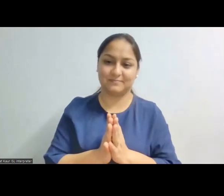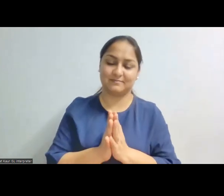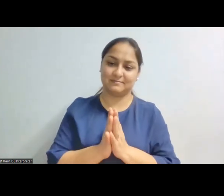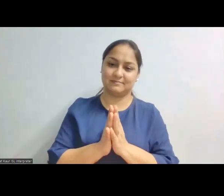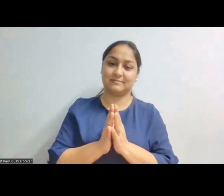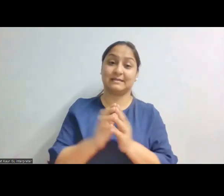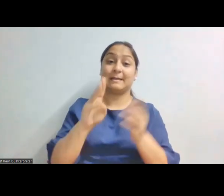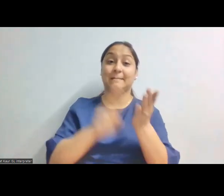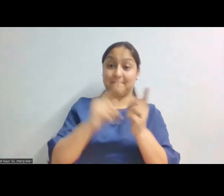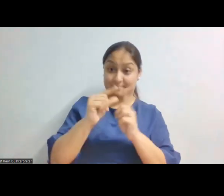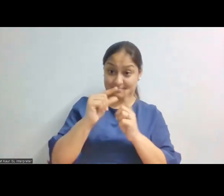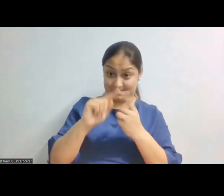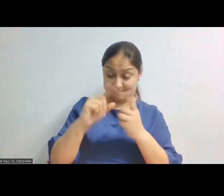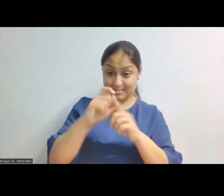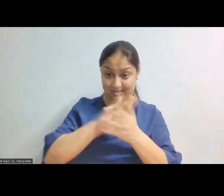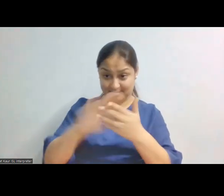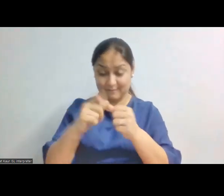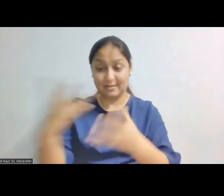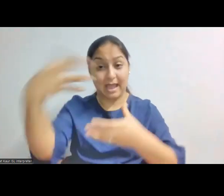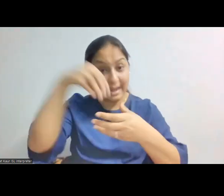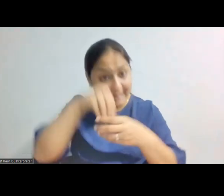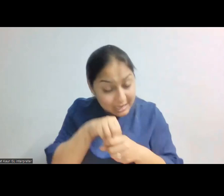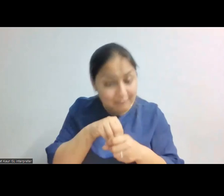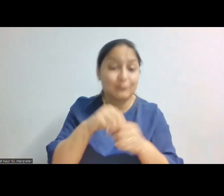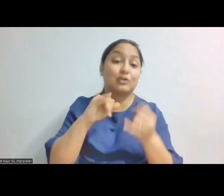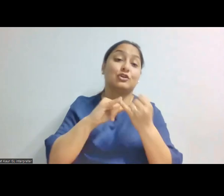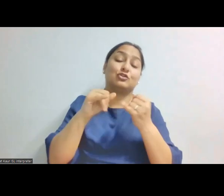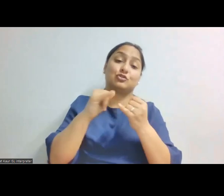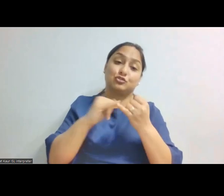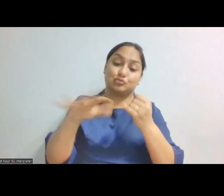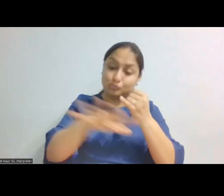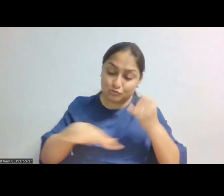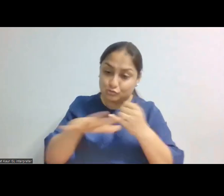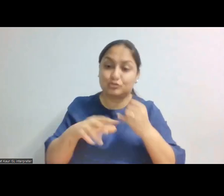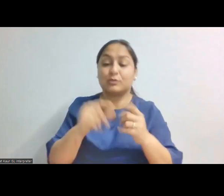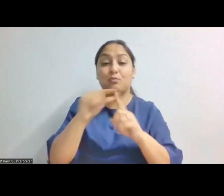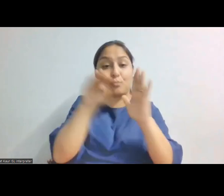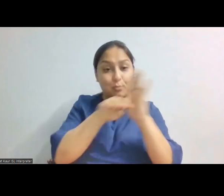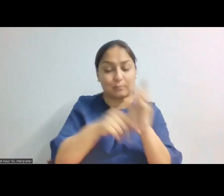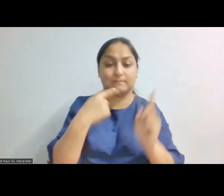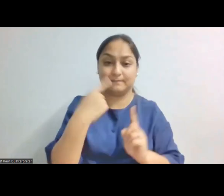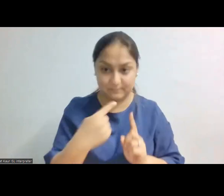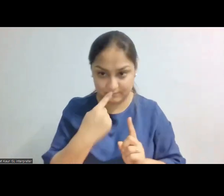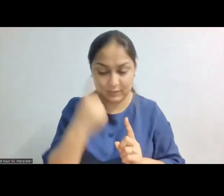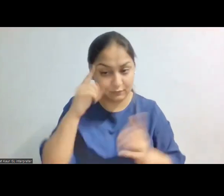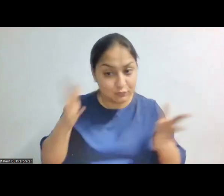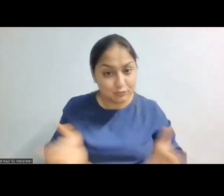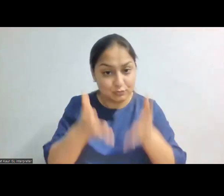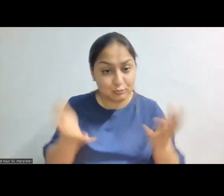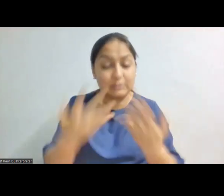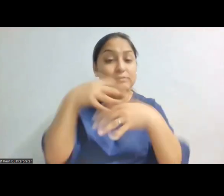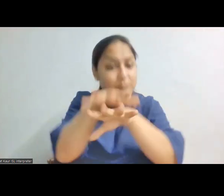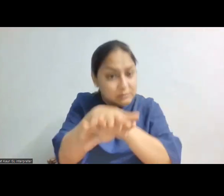Nidhaji called for adaptive solution-driven policy recommendations to promote inclusive skill